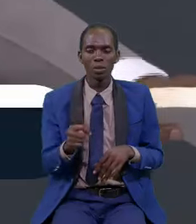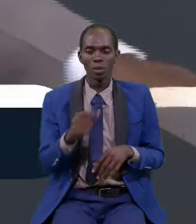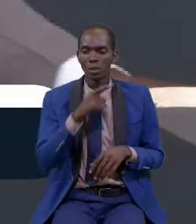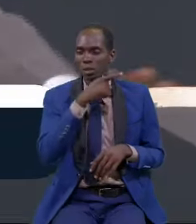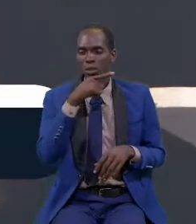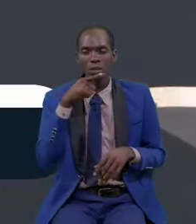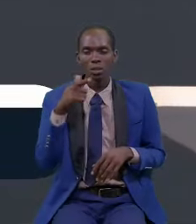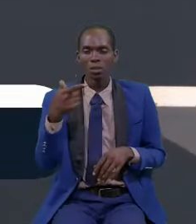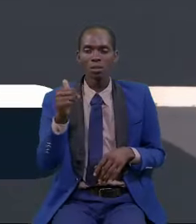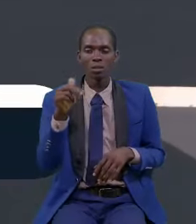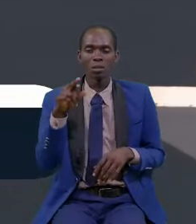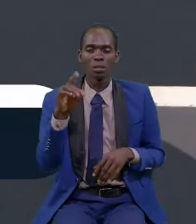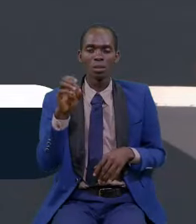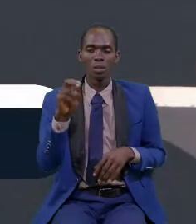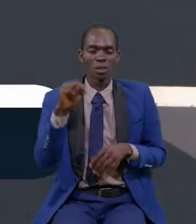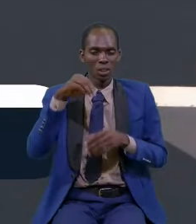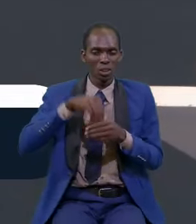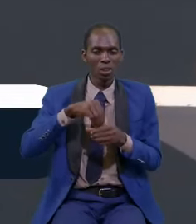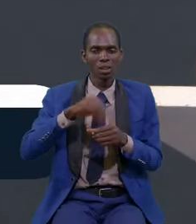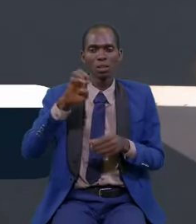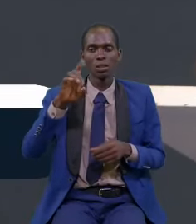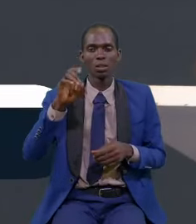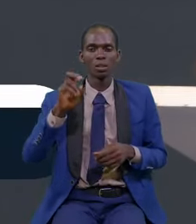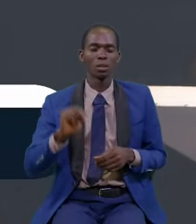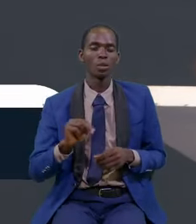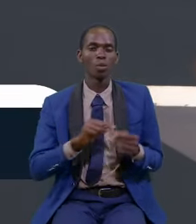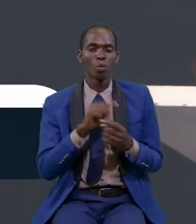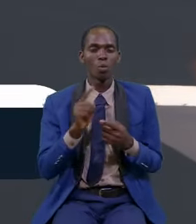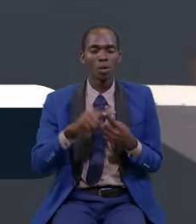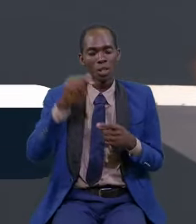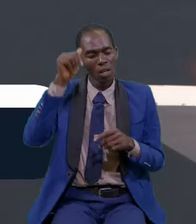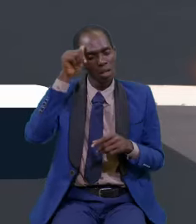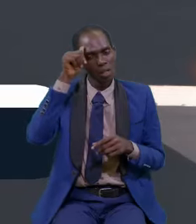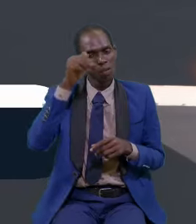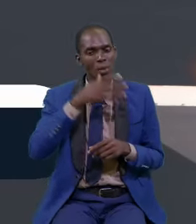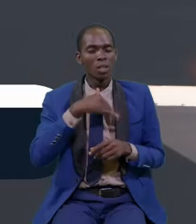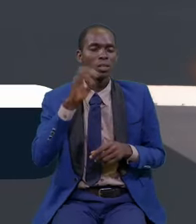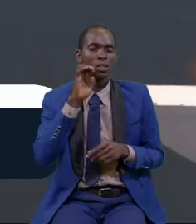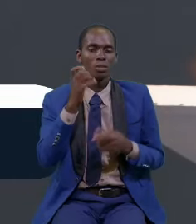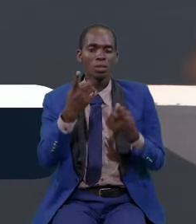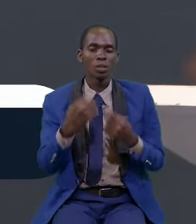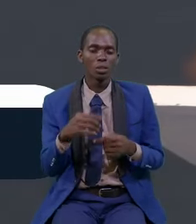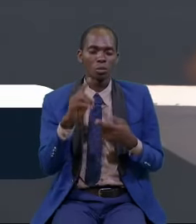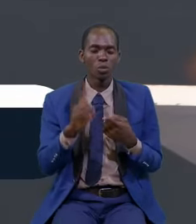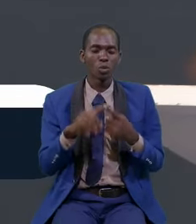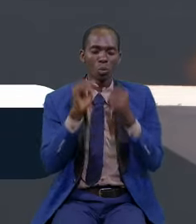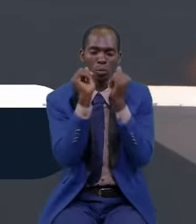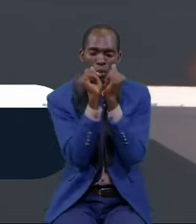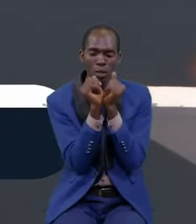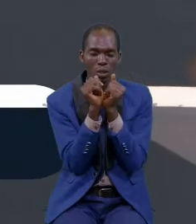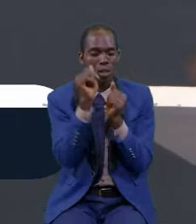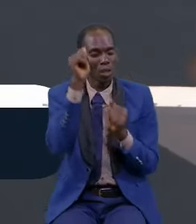and Eve, we came into bondage. Adam and Eve actually